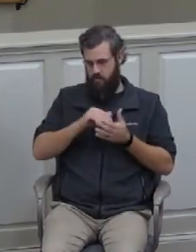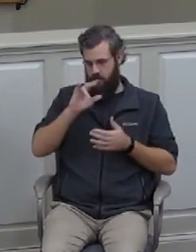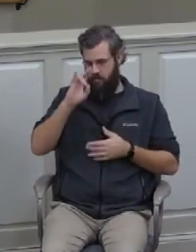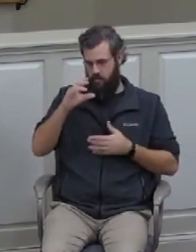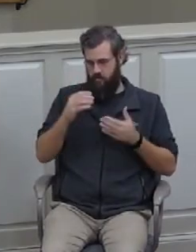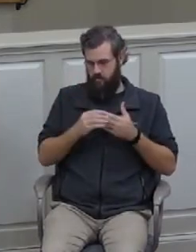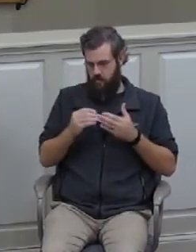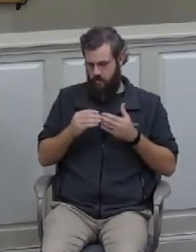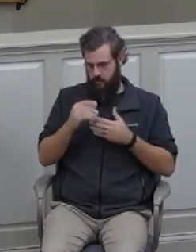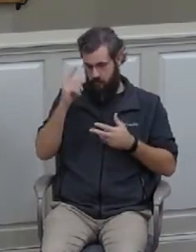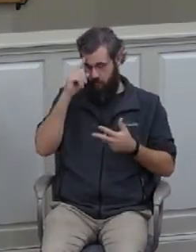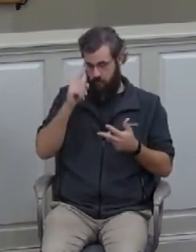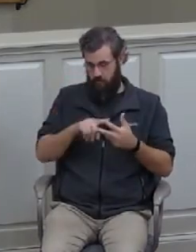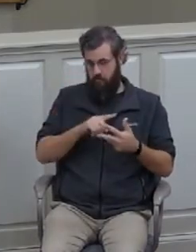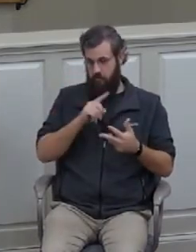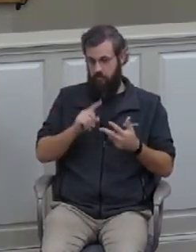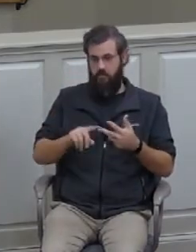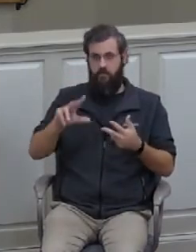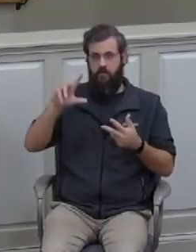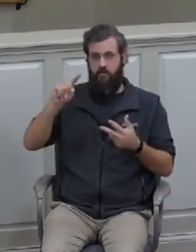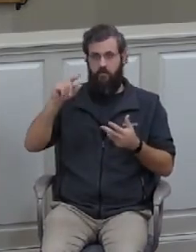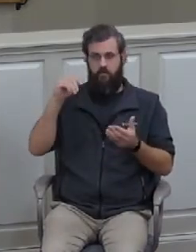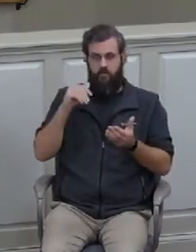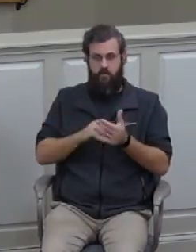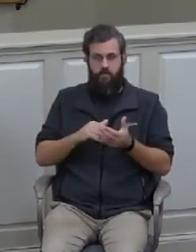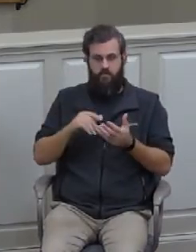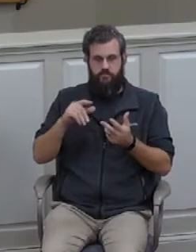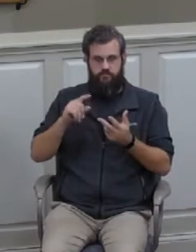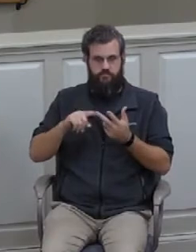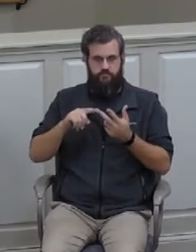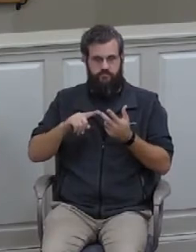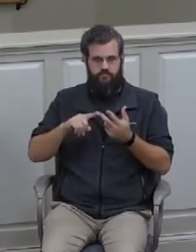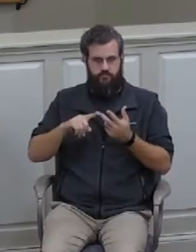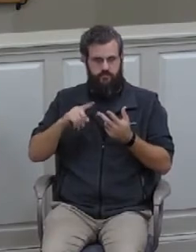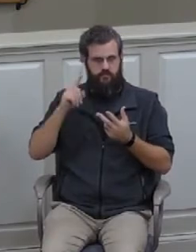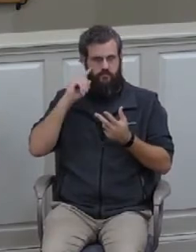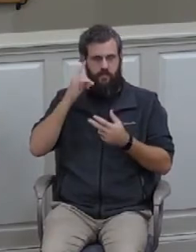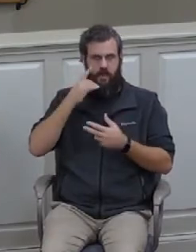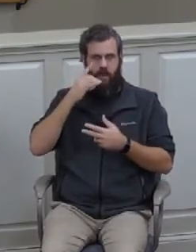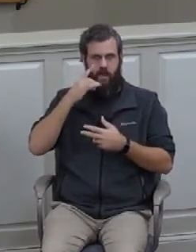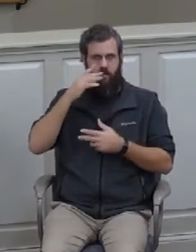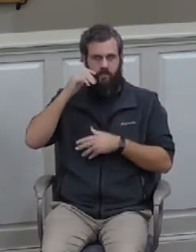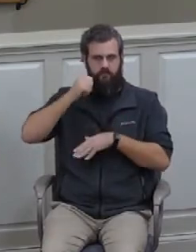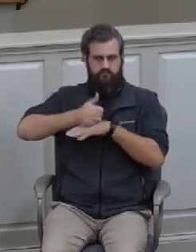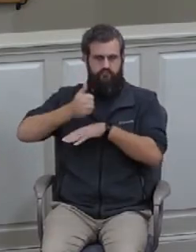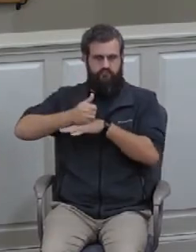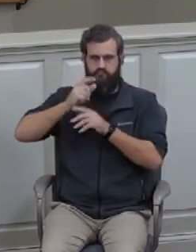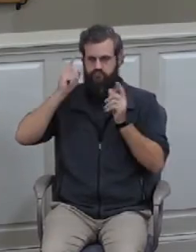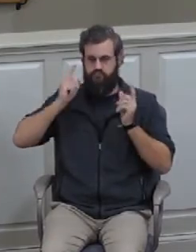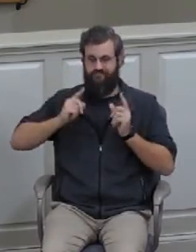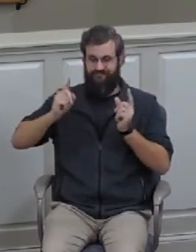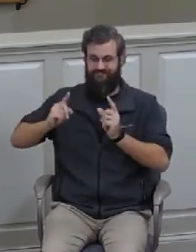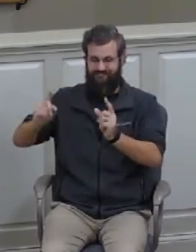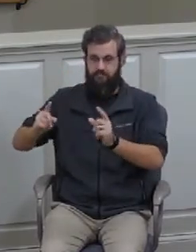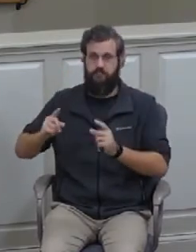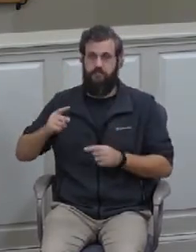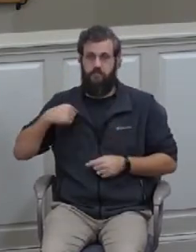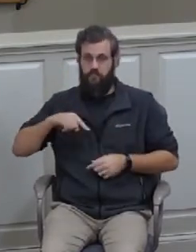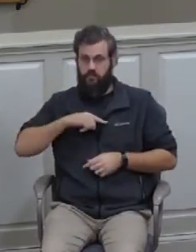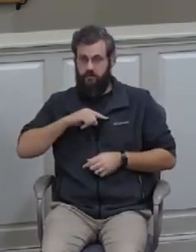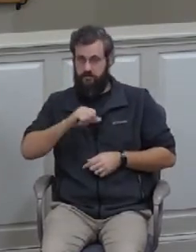$83,700 for alternate 1 and $31,000 for alternate 2 for the streetlights. And upon review, city